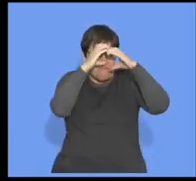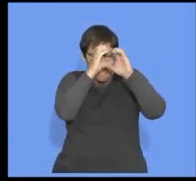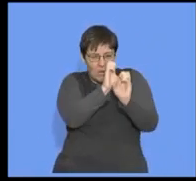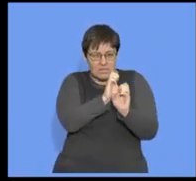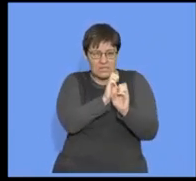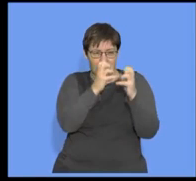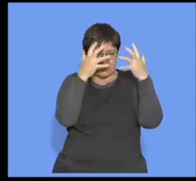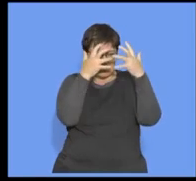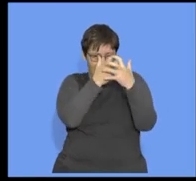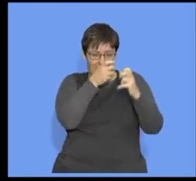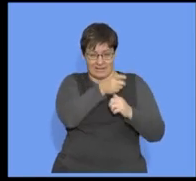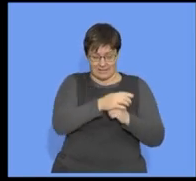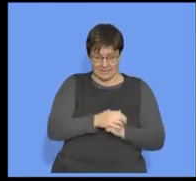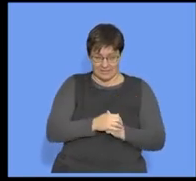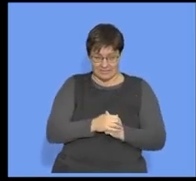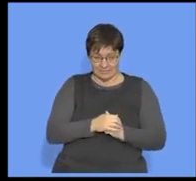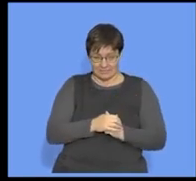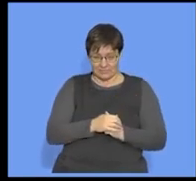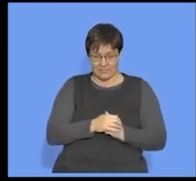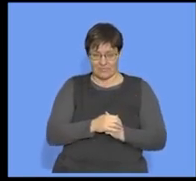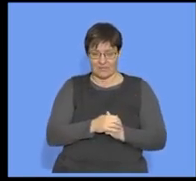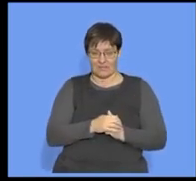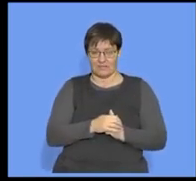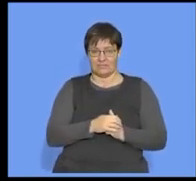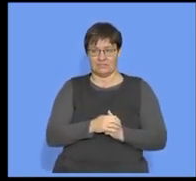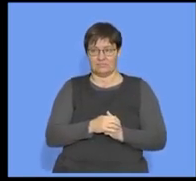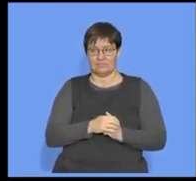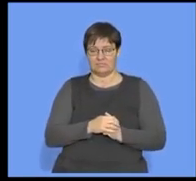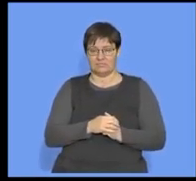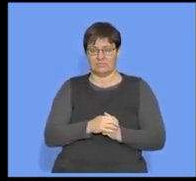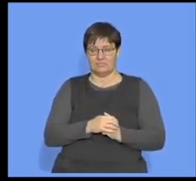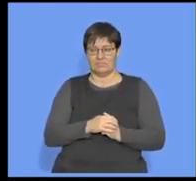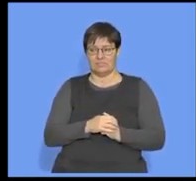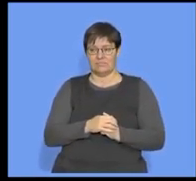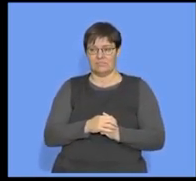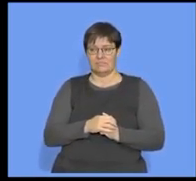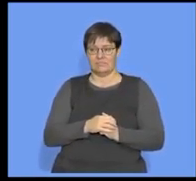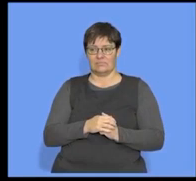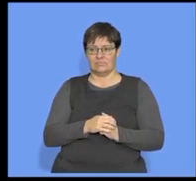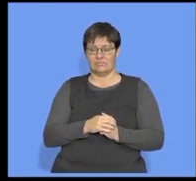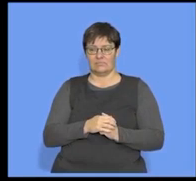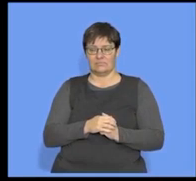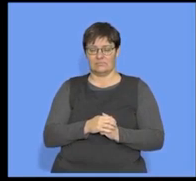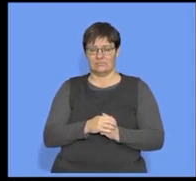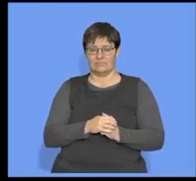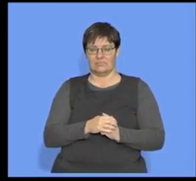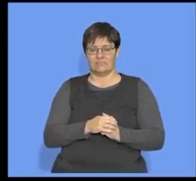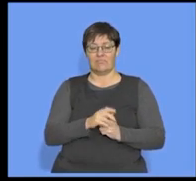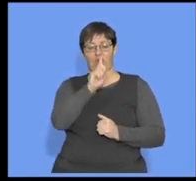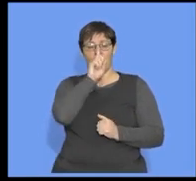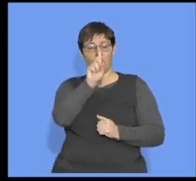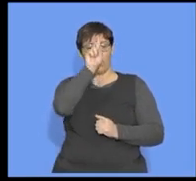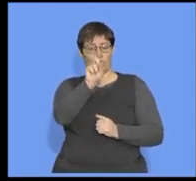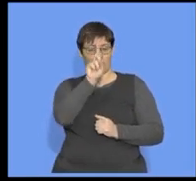you are focusing at the image in what? In a dim light.